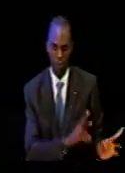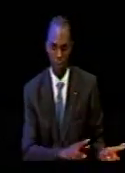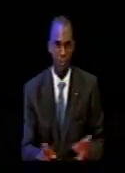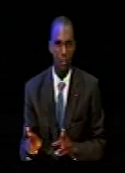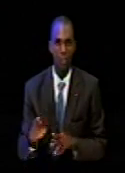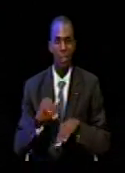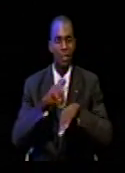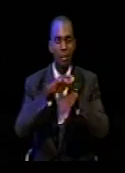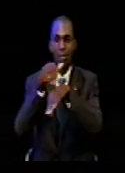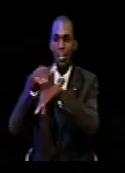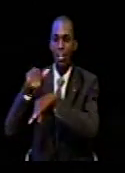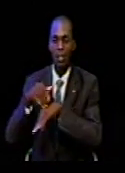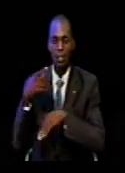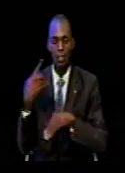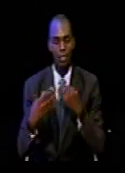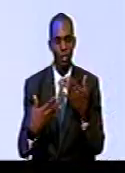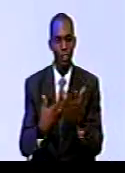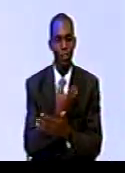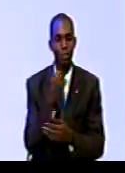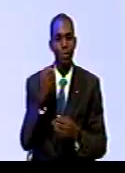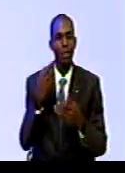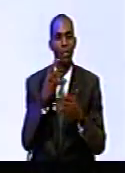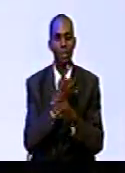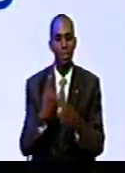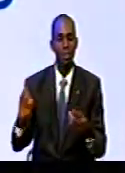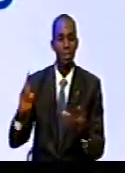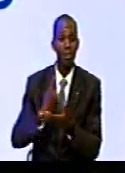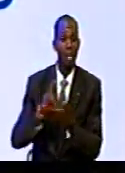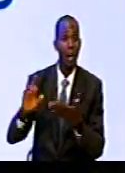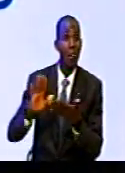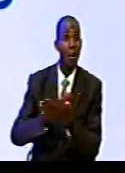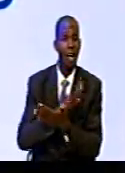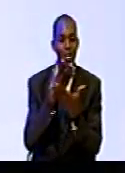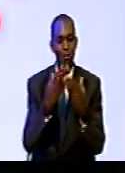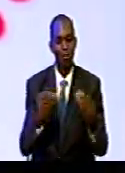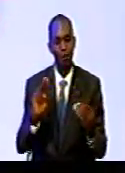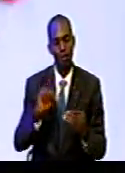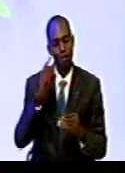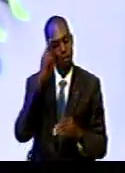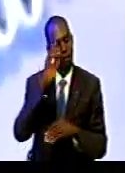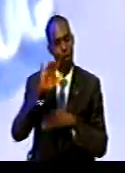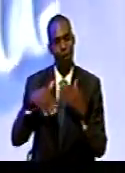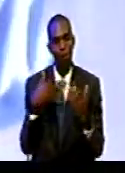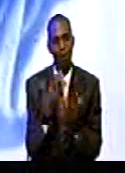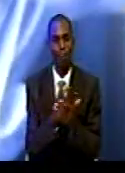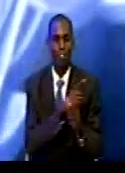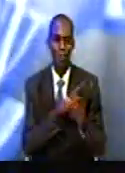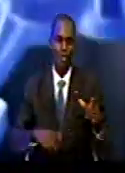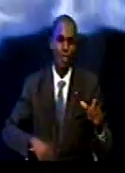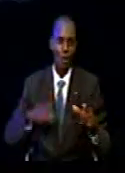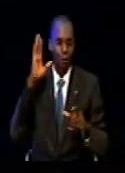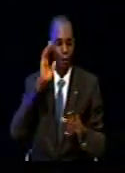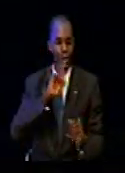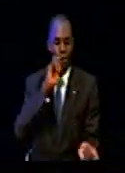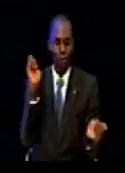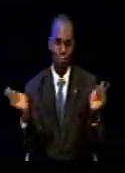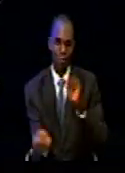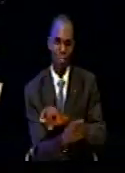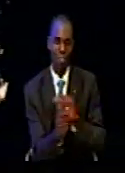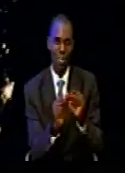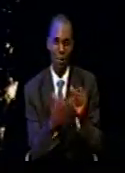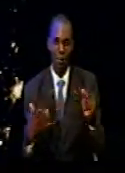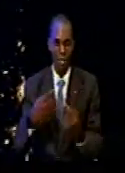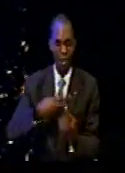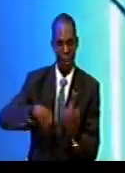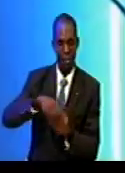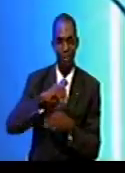October, 2021. Get set. Spread the news to family and friends. Divine Solution for All is coming